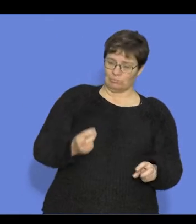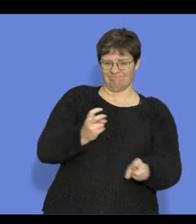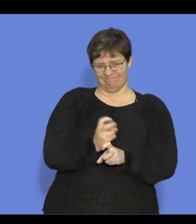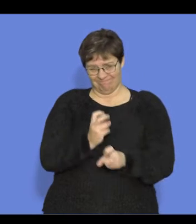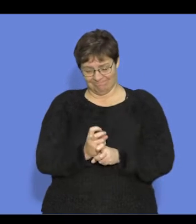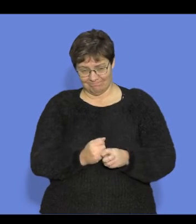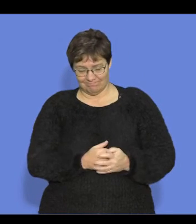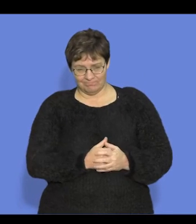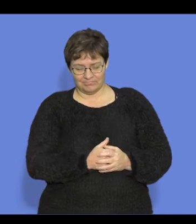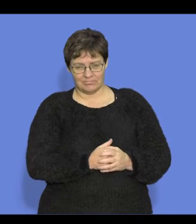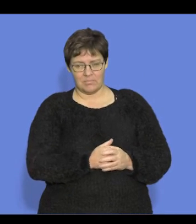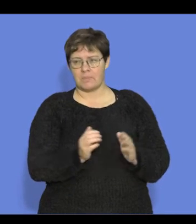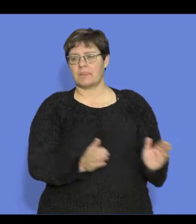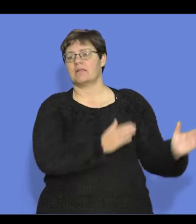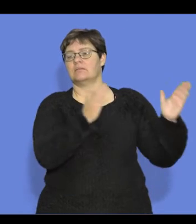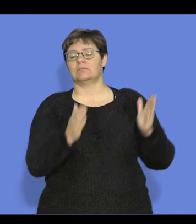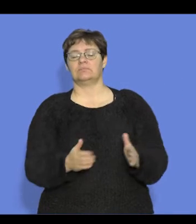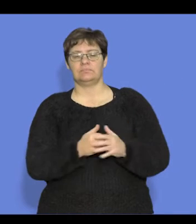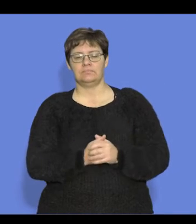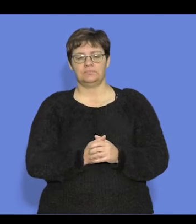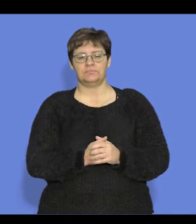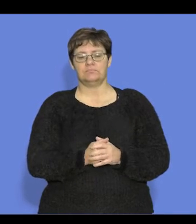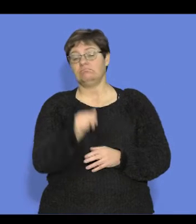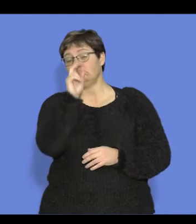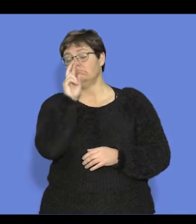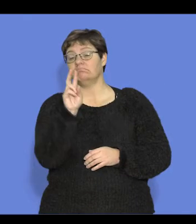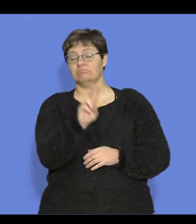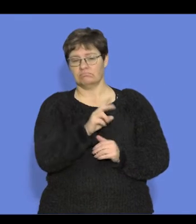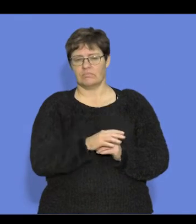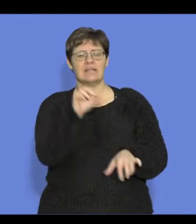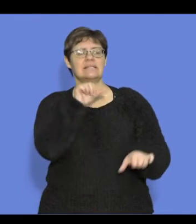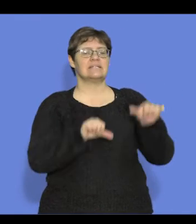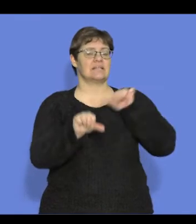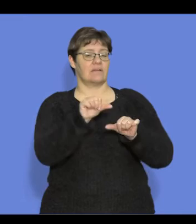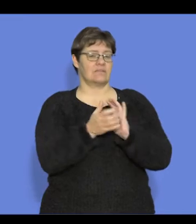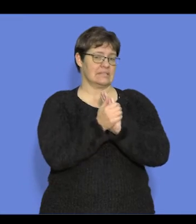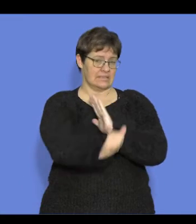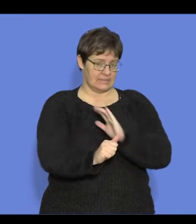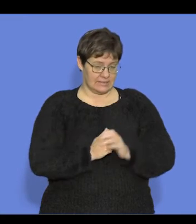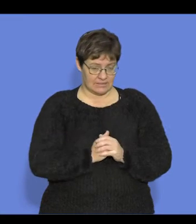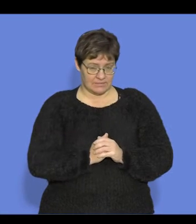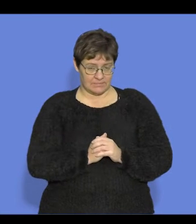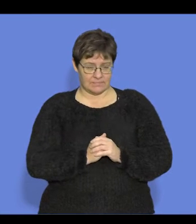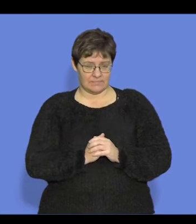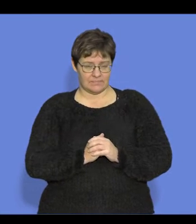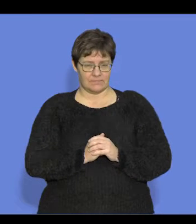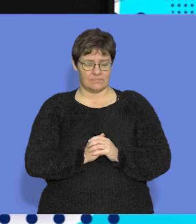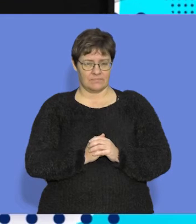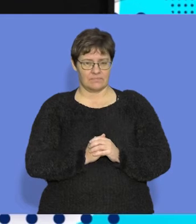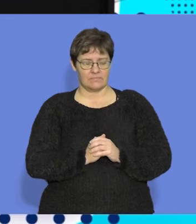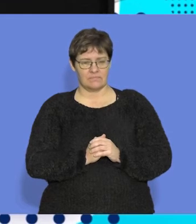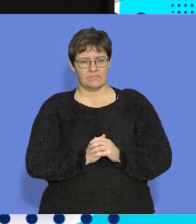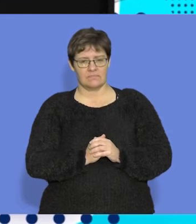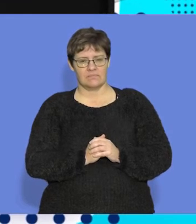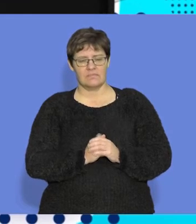Okay, so let's go straight on and have a look at scientific skills.